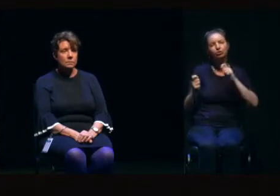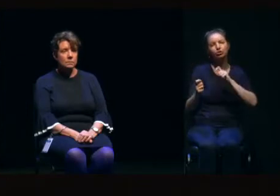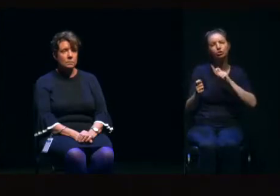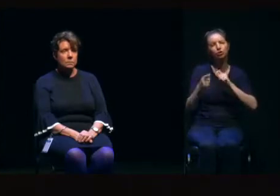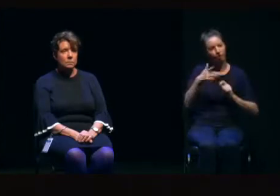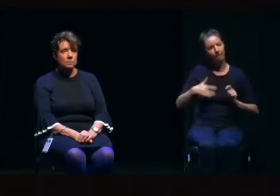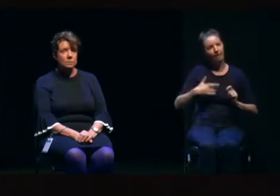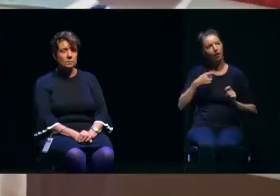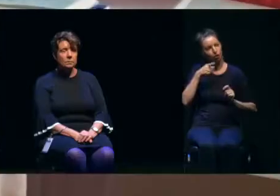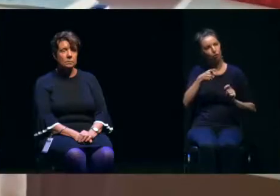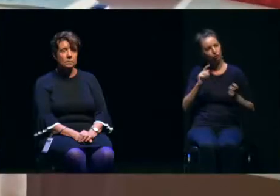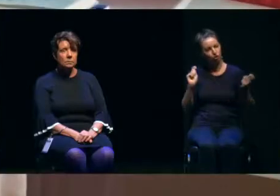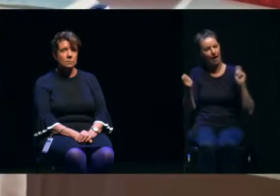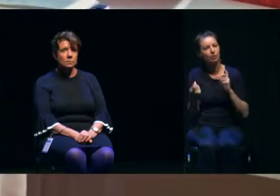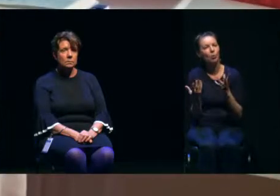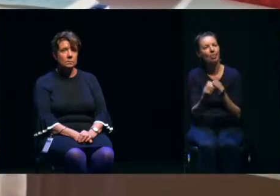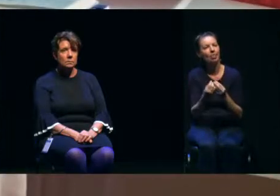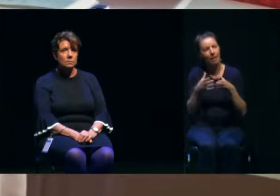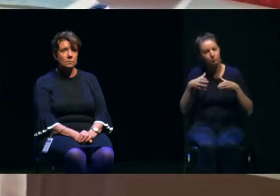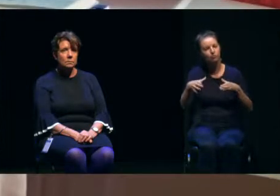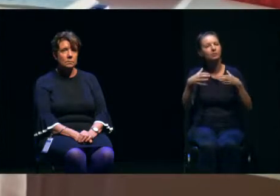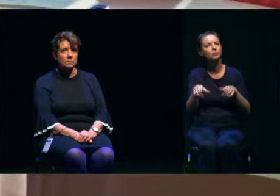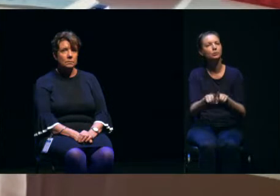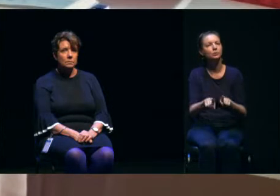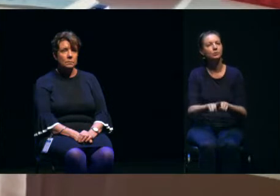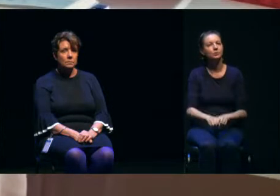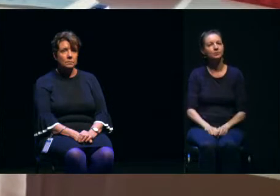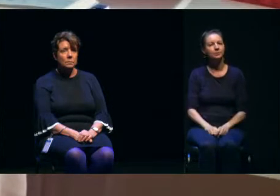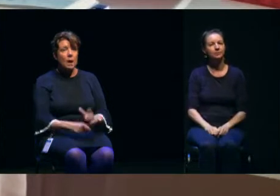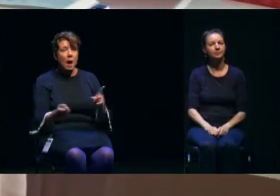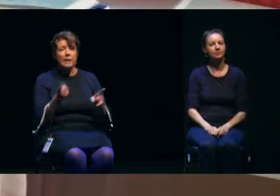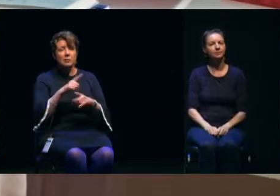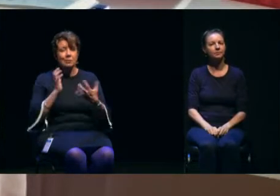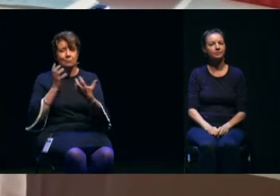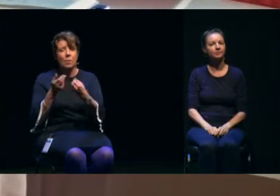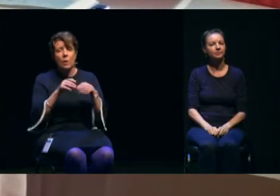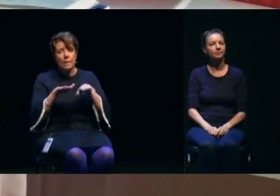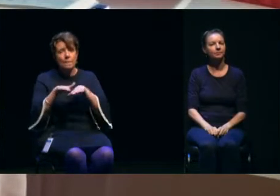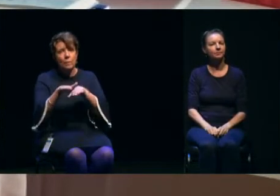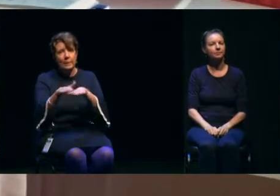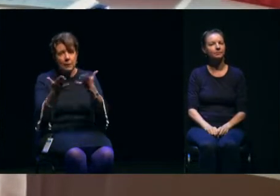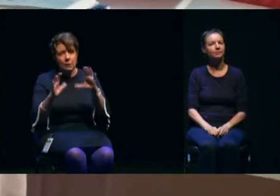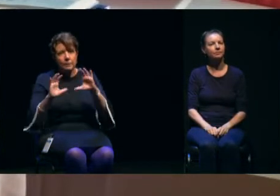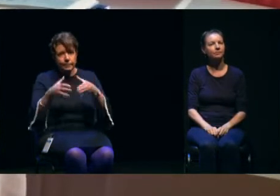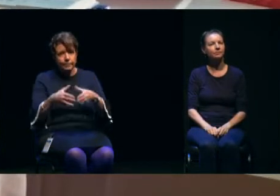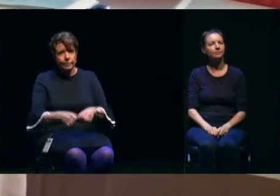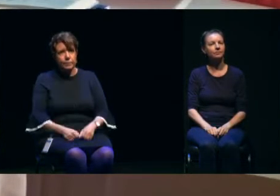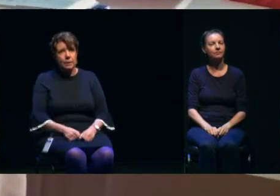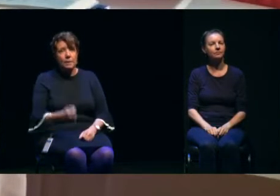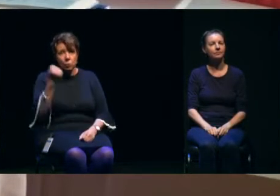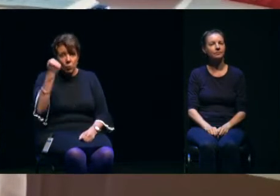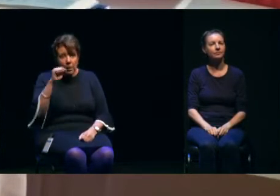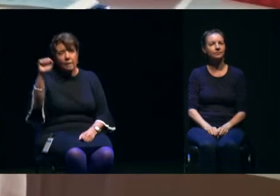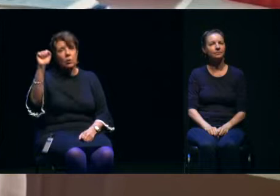you, or you've changed with it? I have changed with the movement. There have been an evolution in